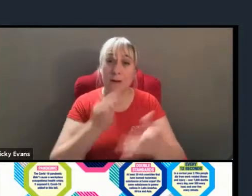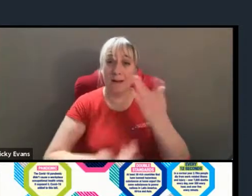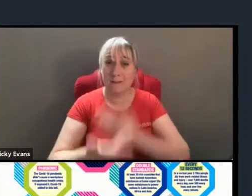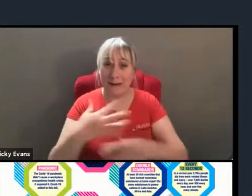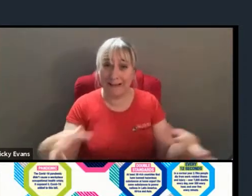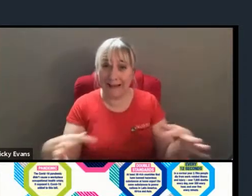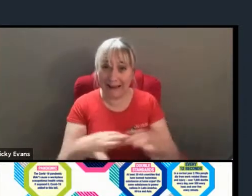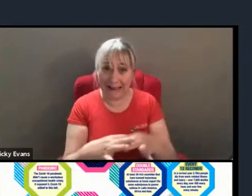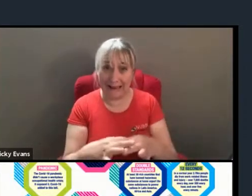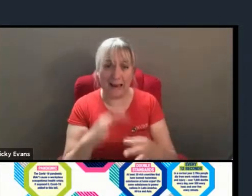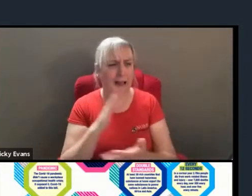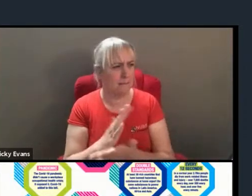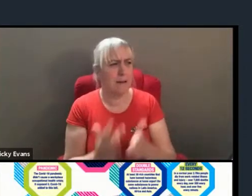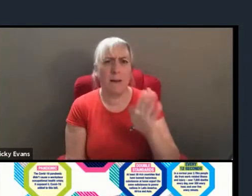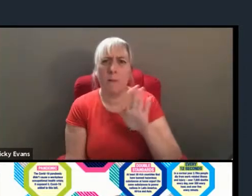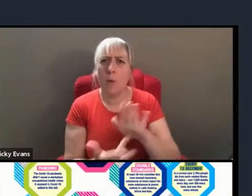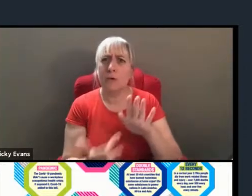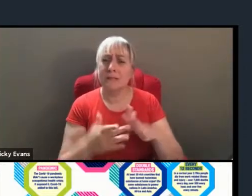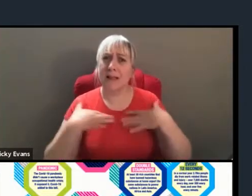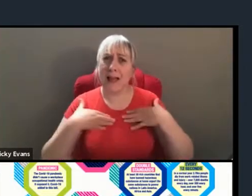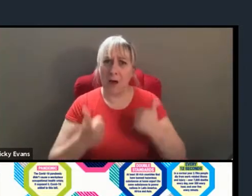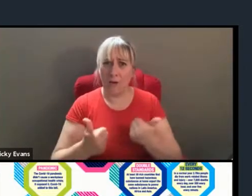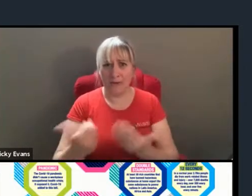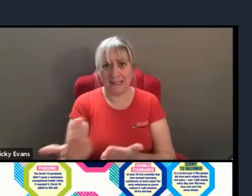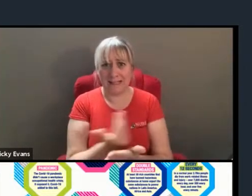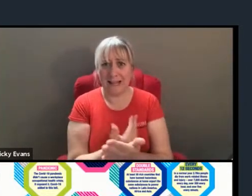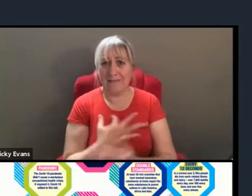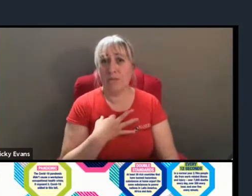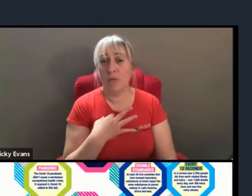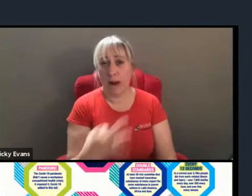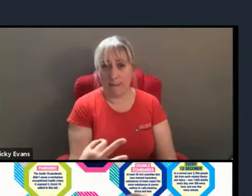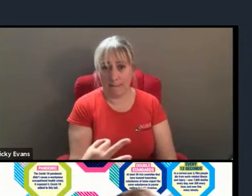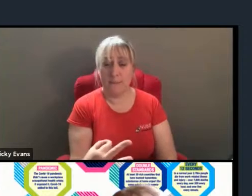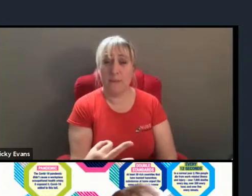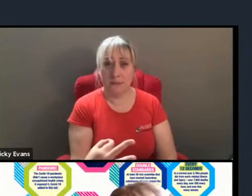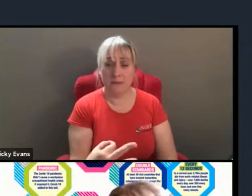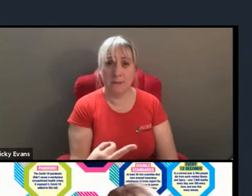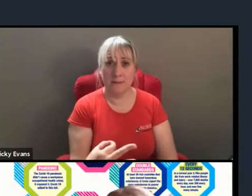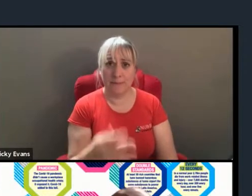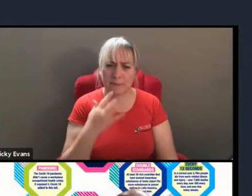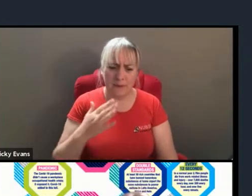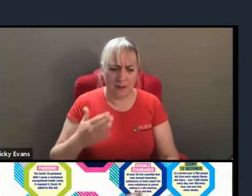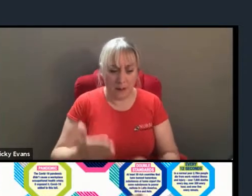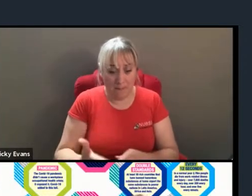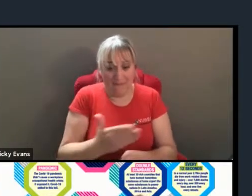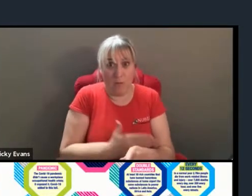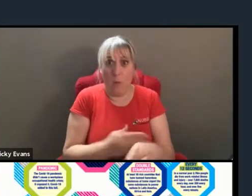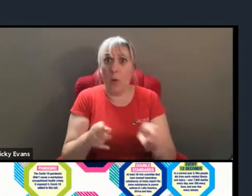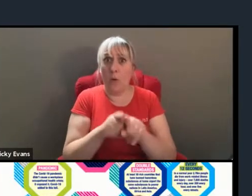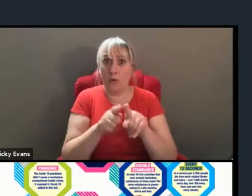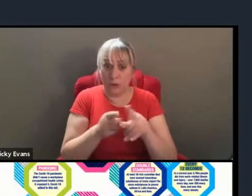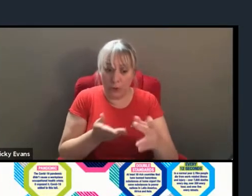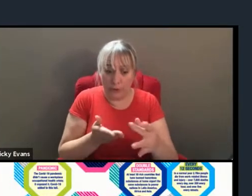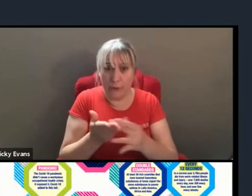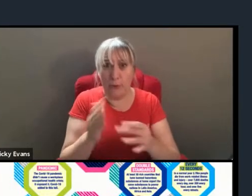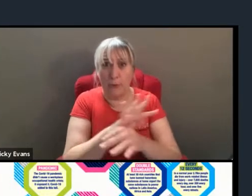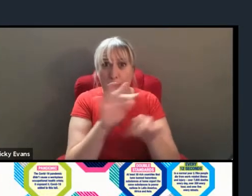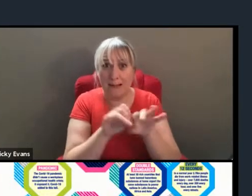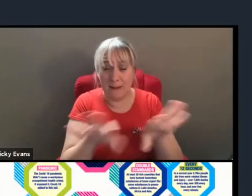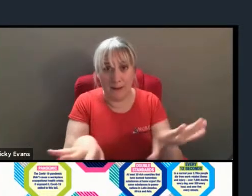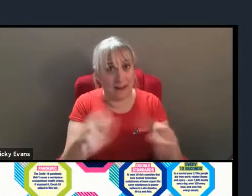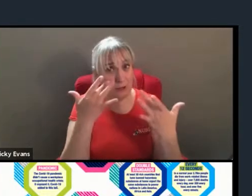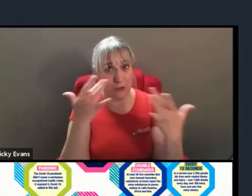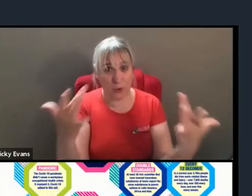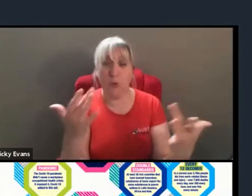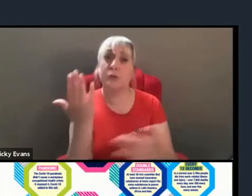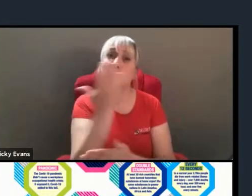safety reps. It's an acknowledged and evidenced fact before and during the pandemic that schools and colleges and other